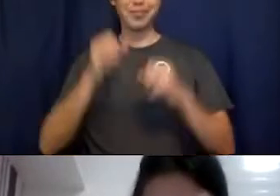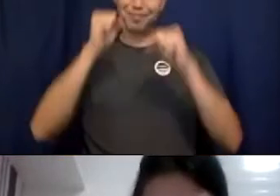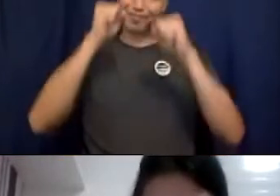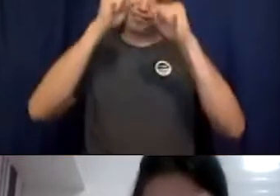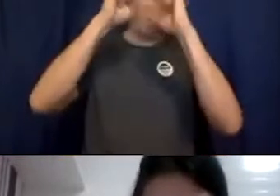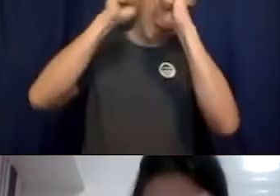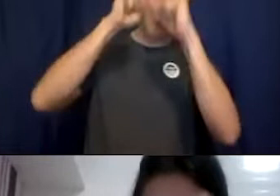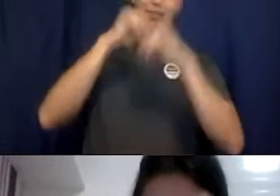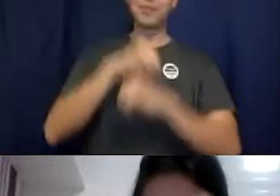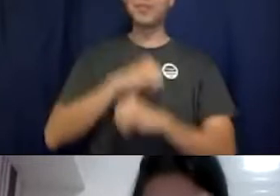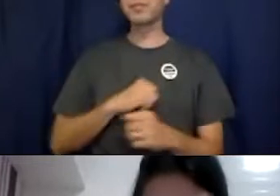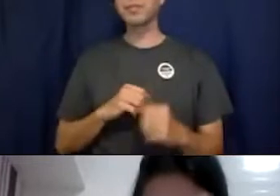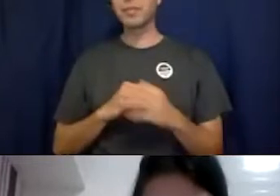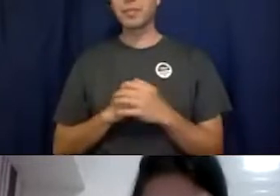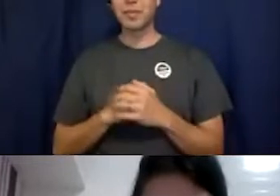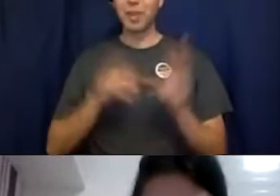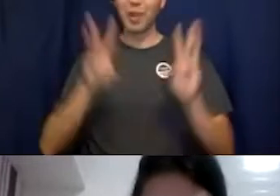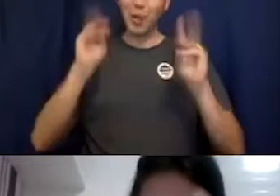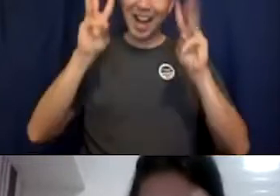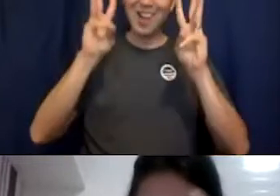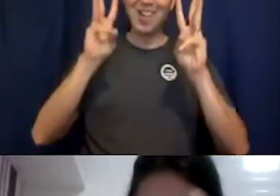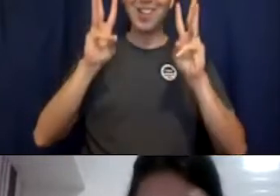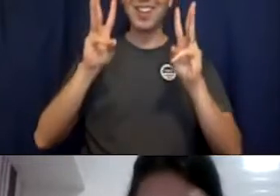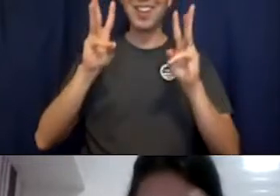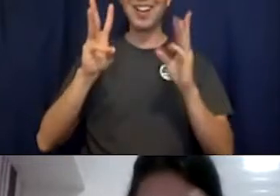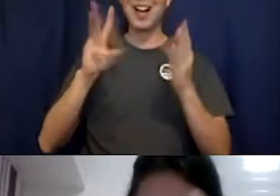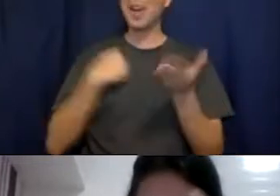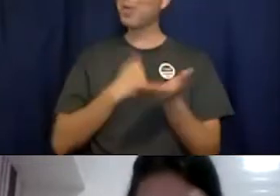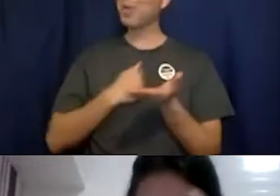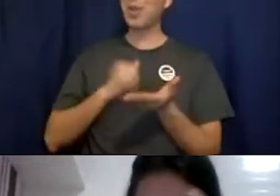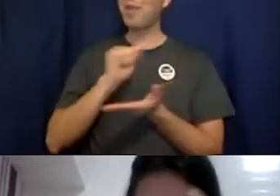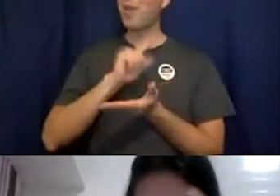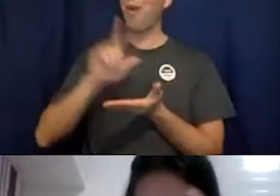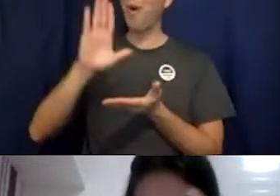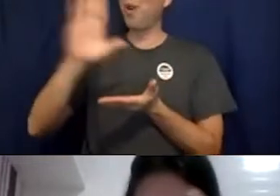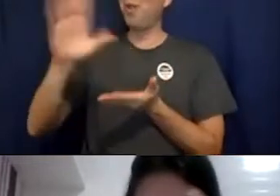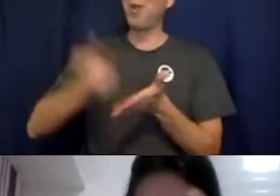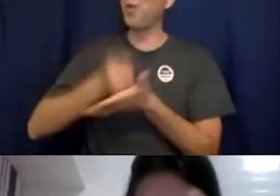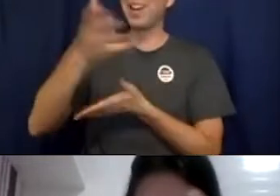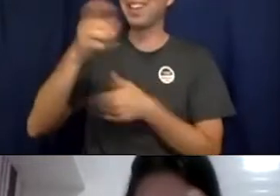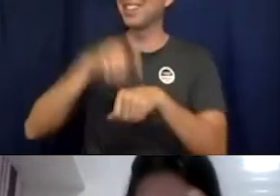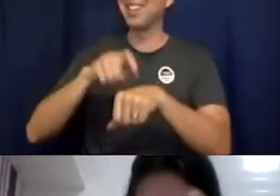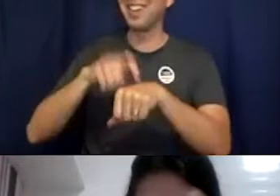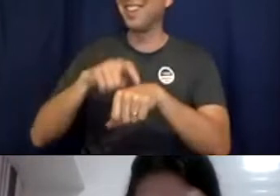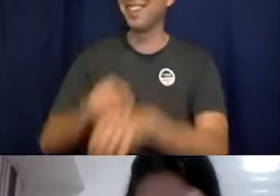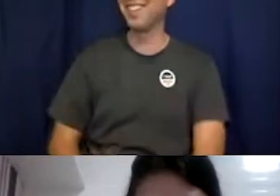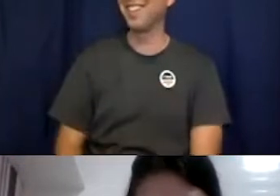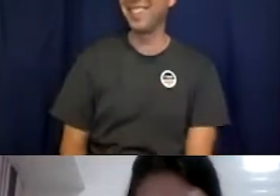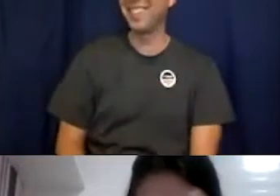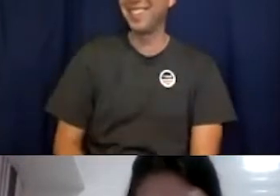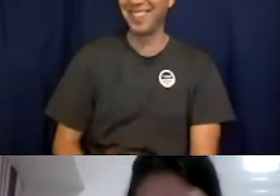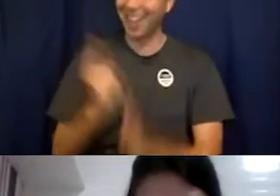This is the monster makeup challenge. Me and a couple of my teammates attempted it.